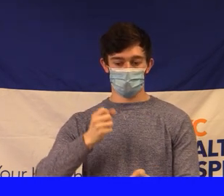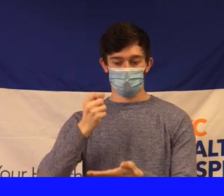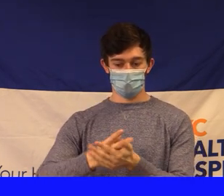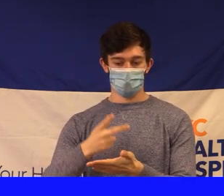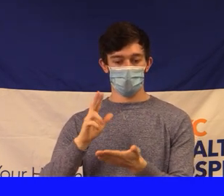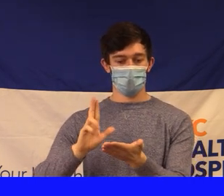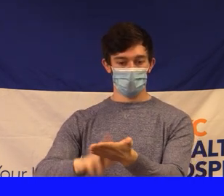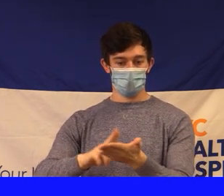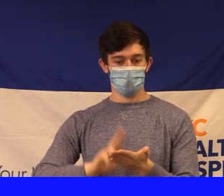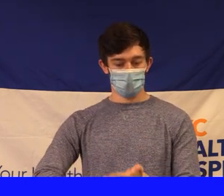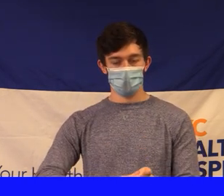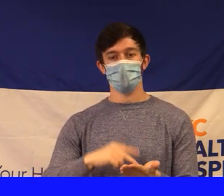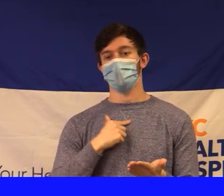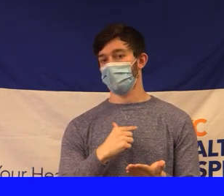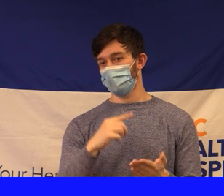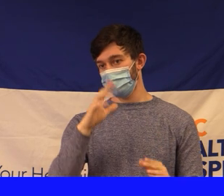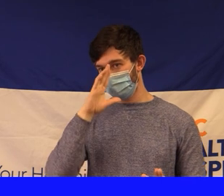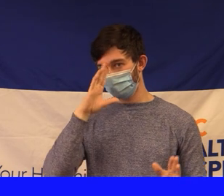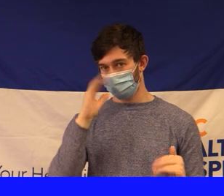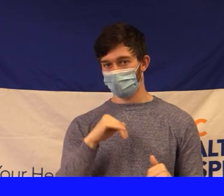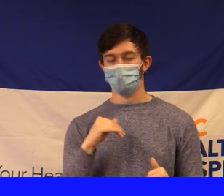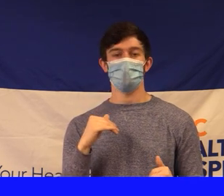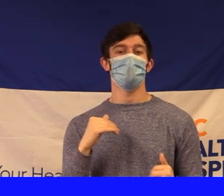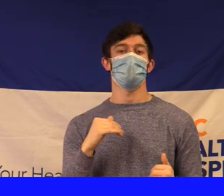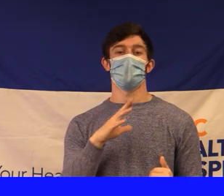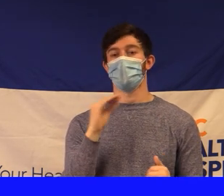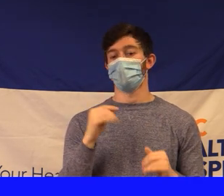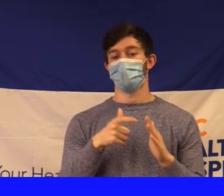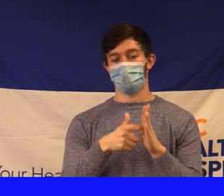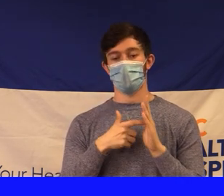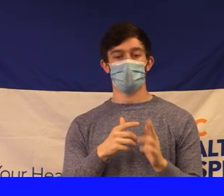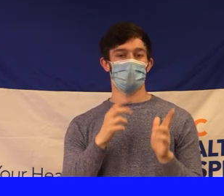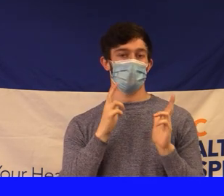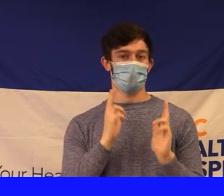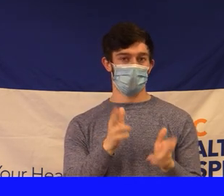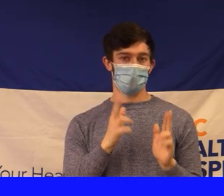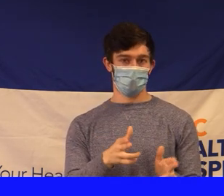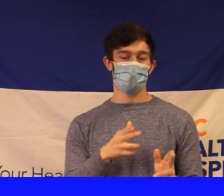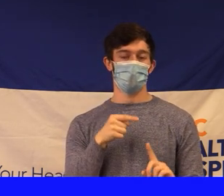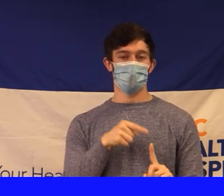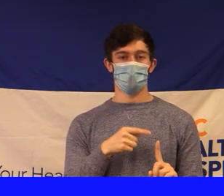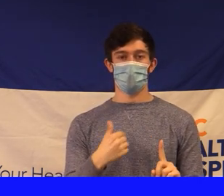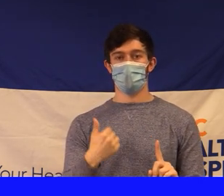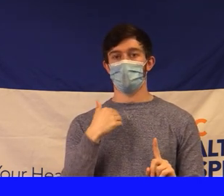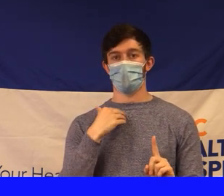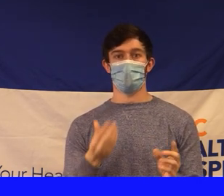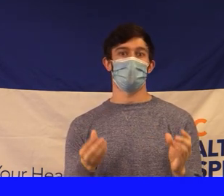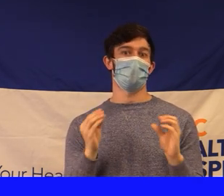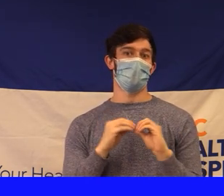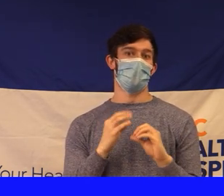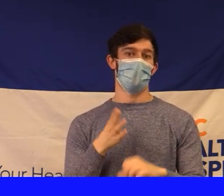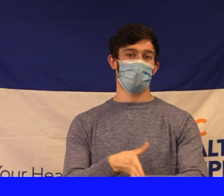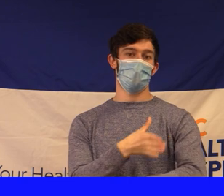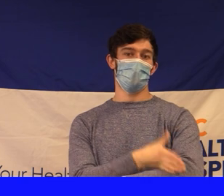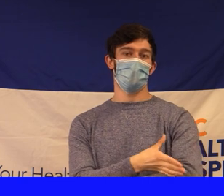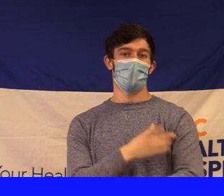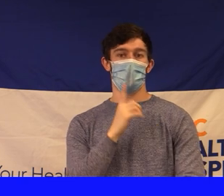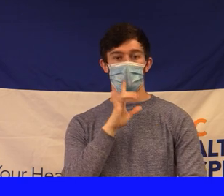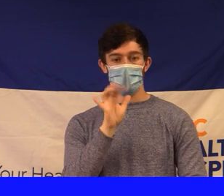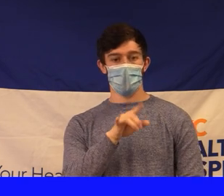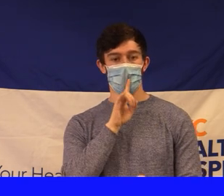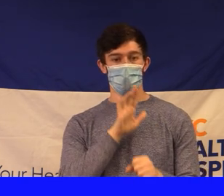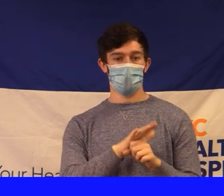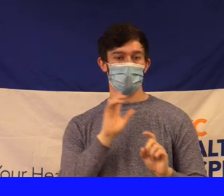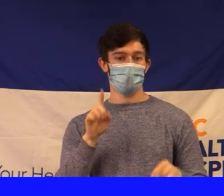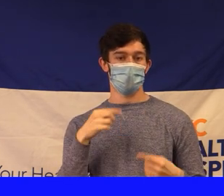this contract, I expect and will require Hunter to have more improvement on these